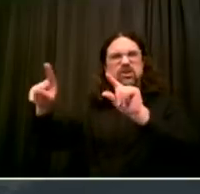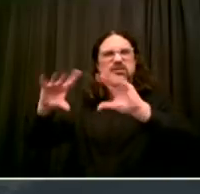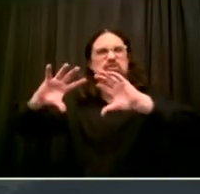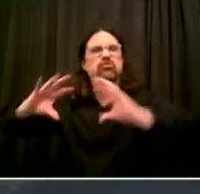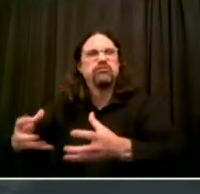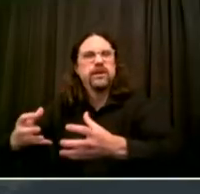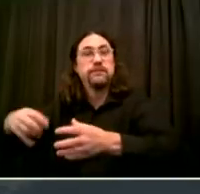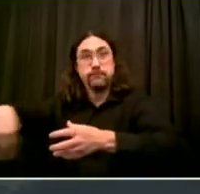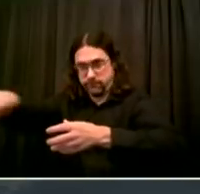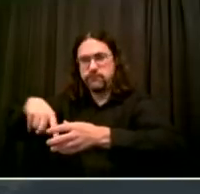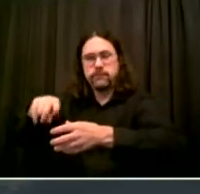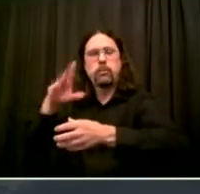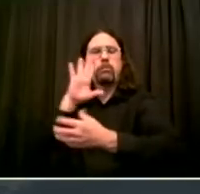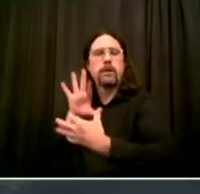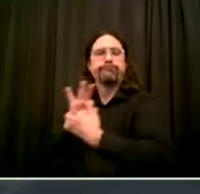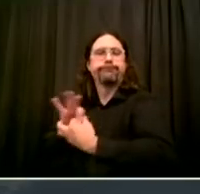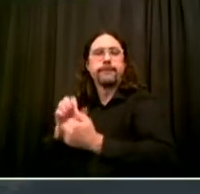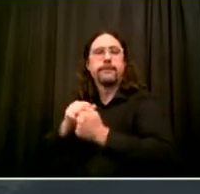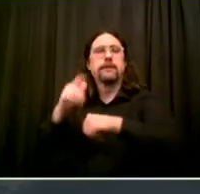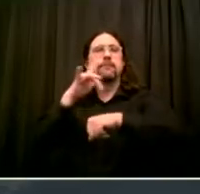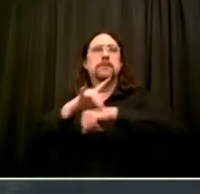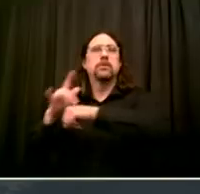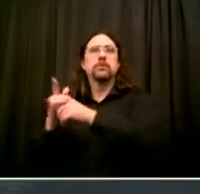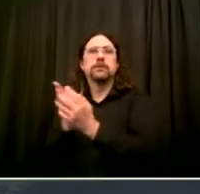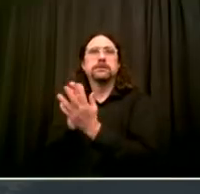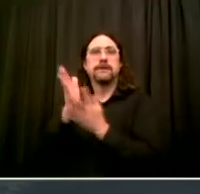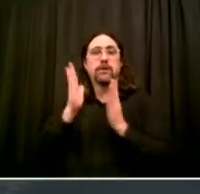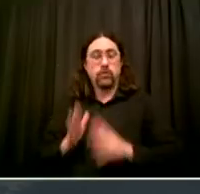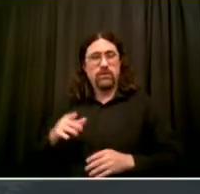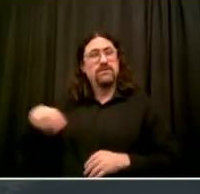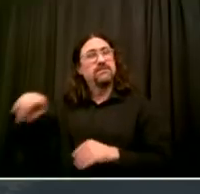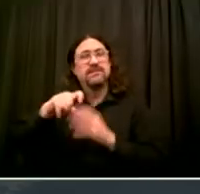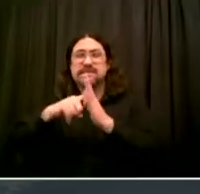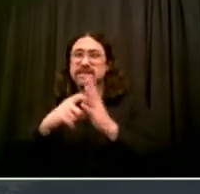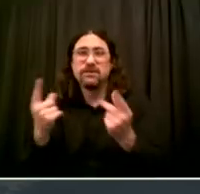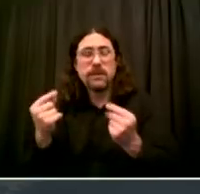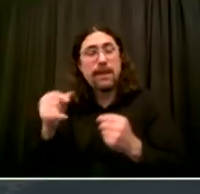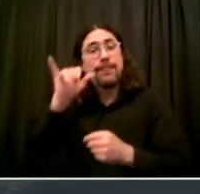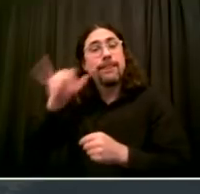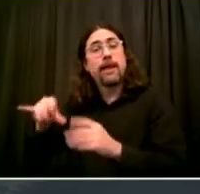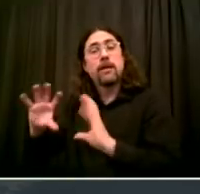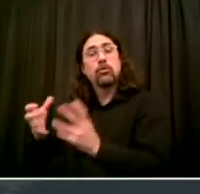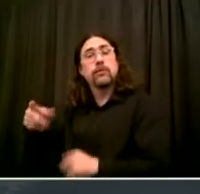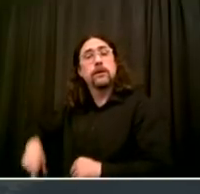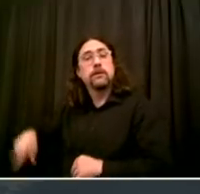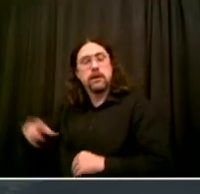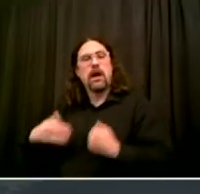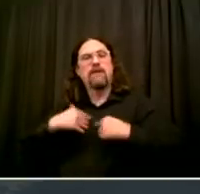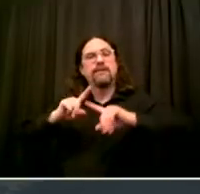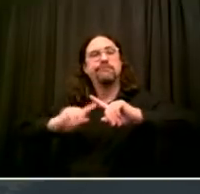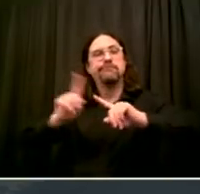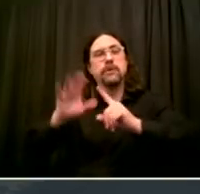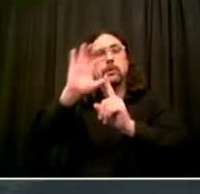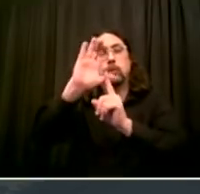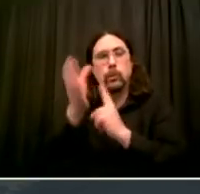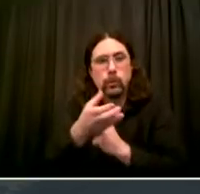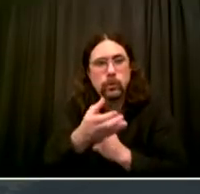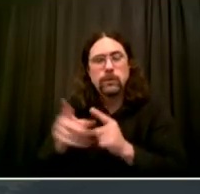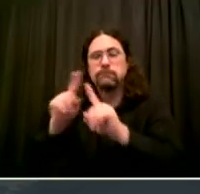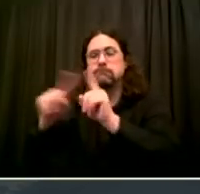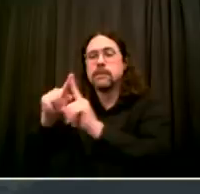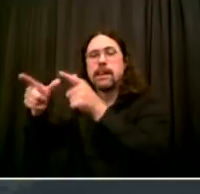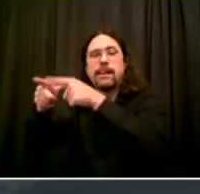speak the languages of all the neighborhoods of the city, be able to connect with people. That initiative is starting right now.